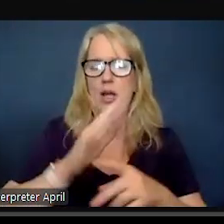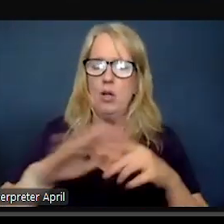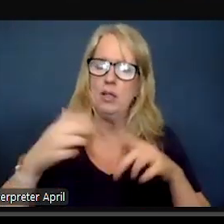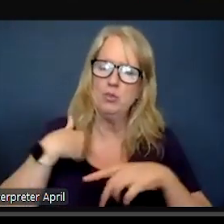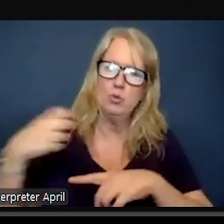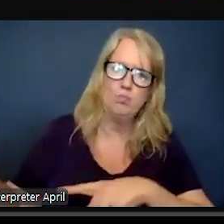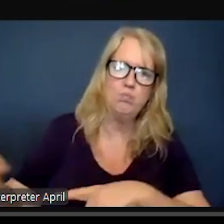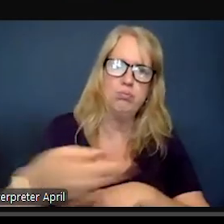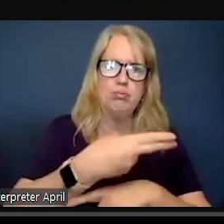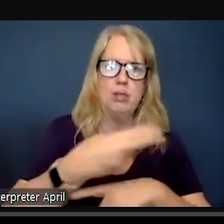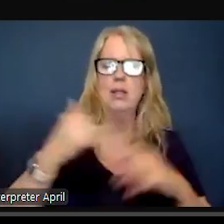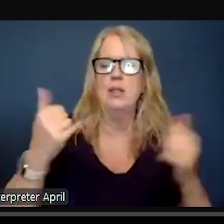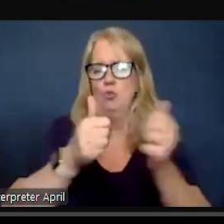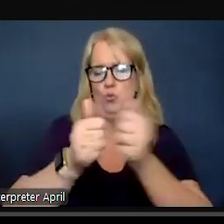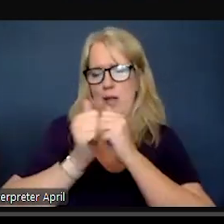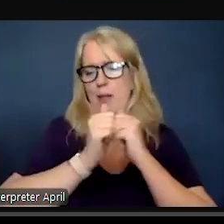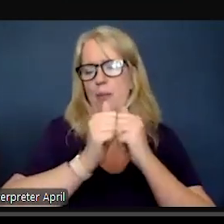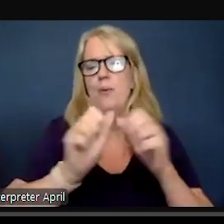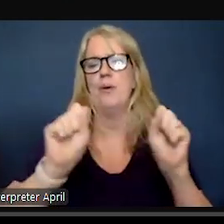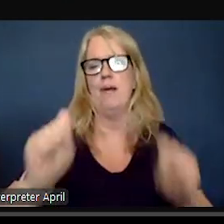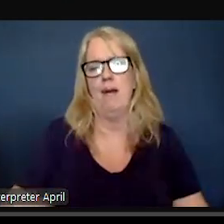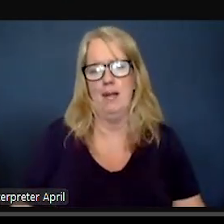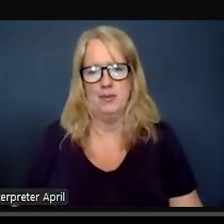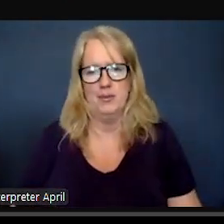the obstacles together.